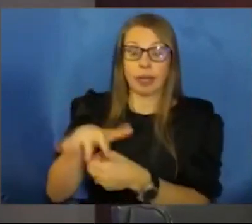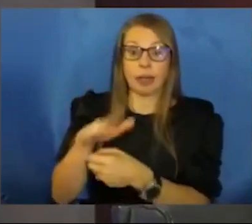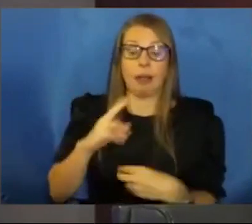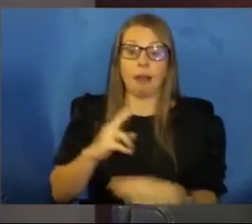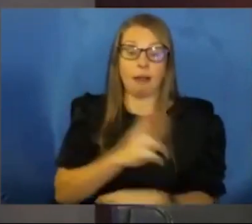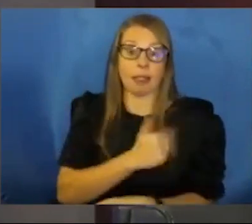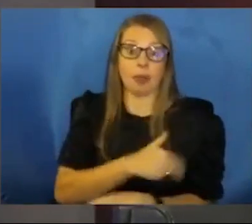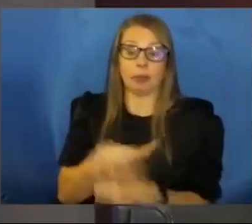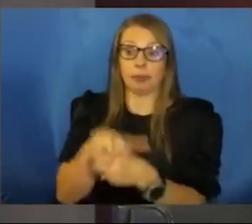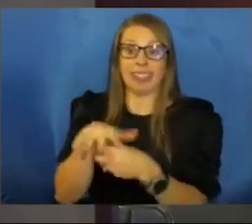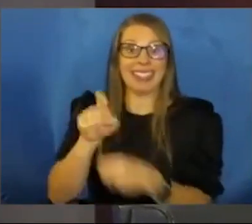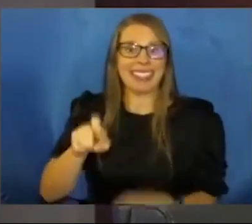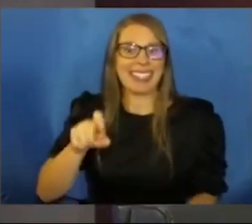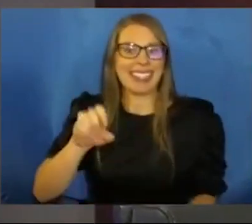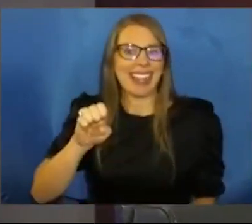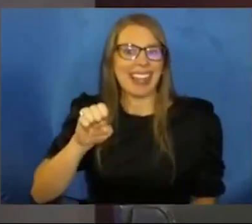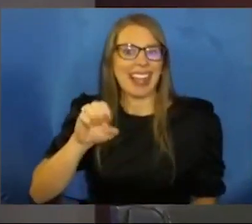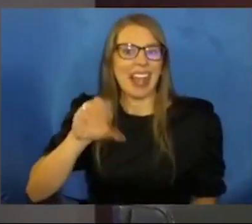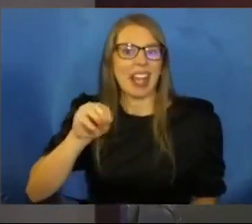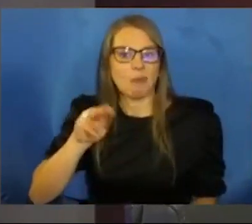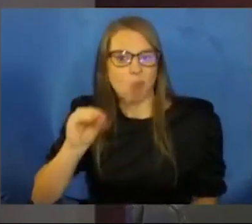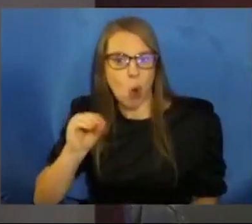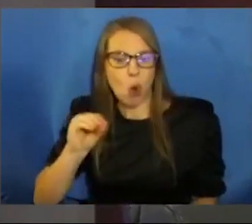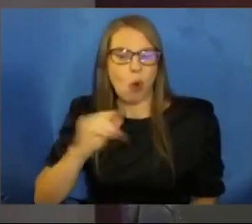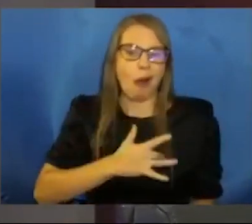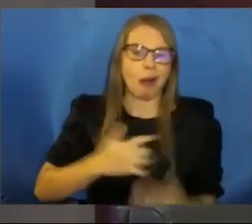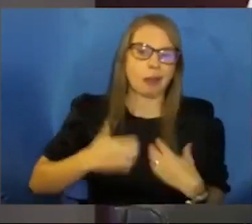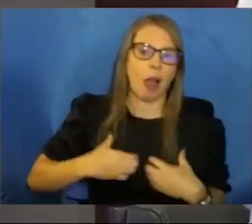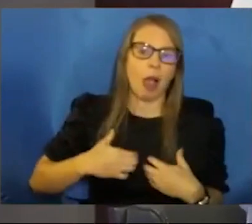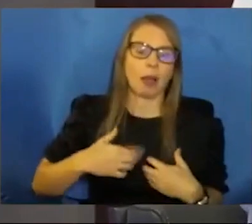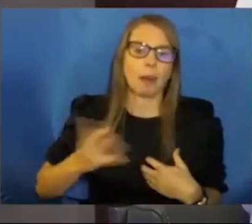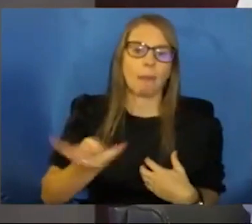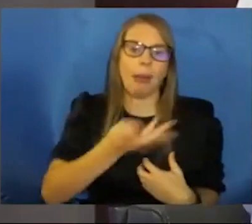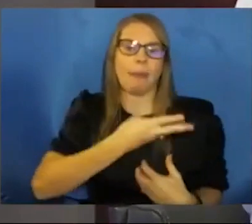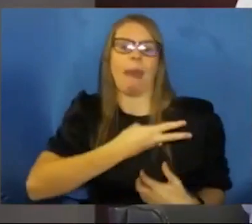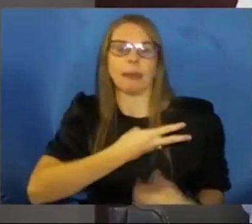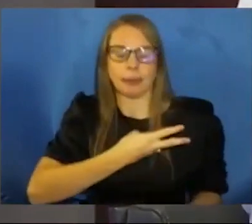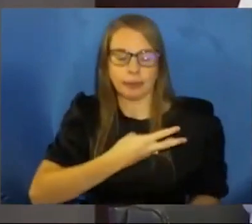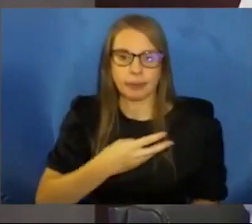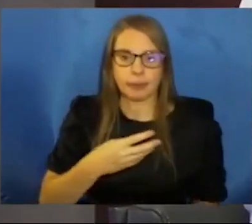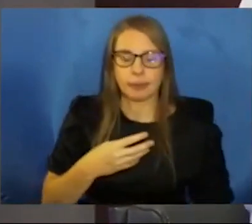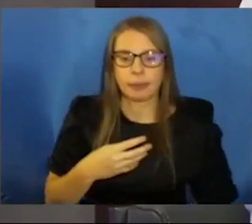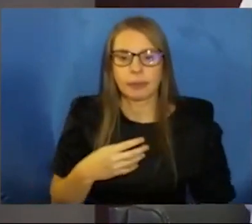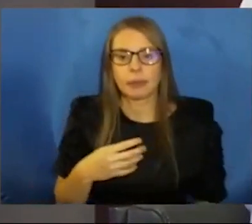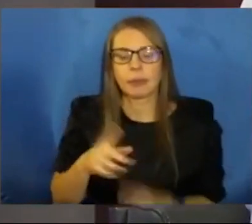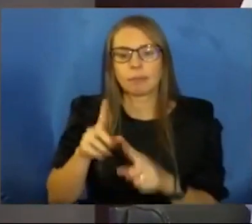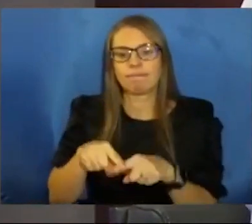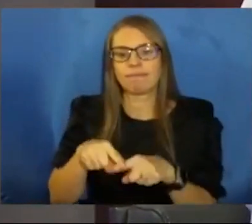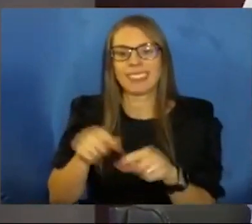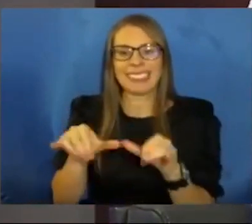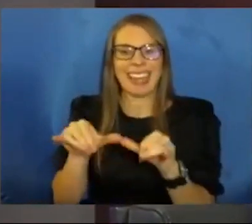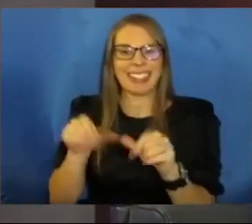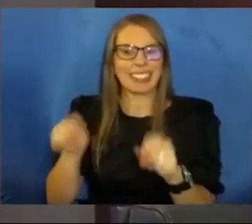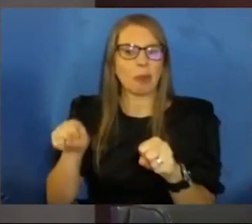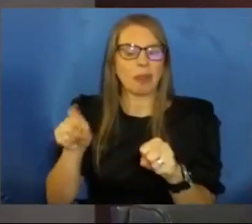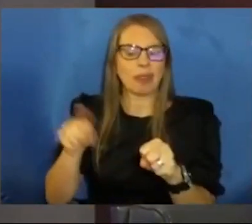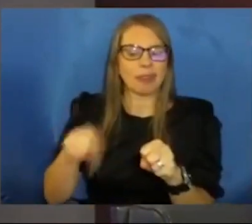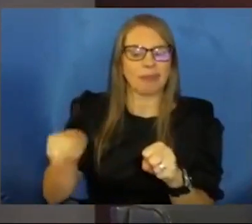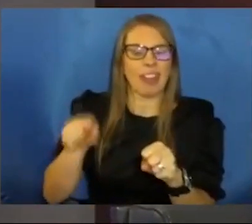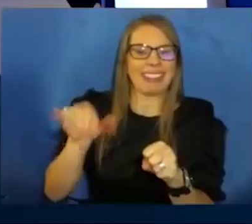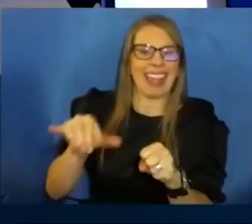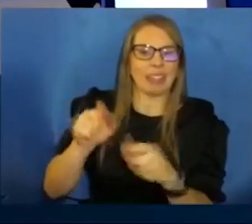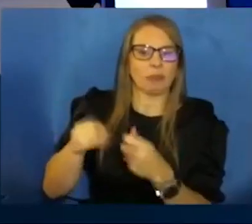attacks and people who need more than a certain amount of oxygen or anyone on life support. other large hospitals in the metro area may just